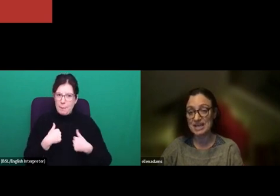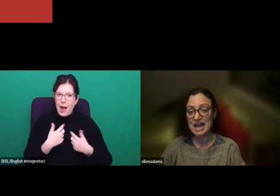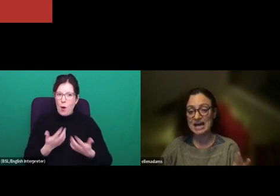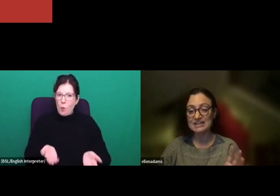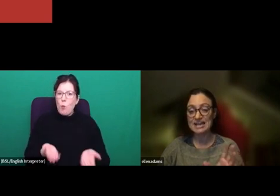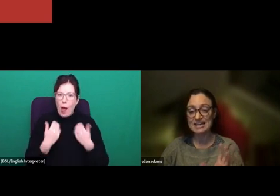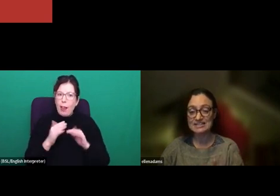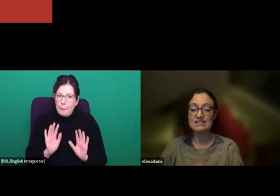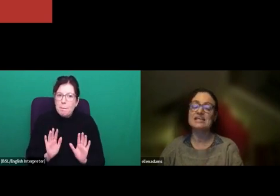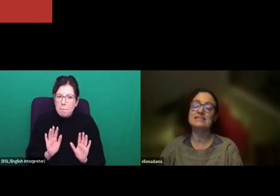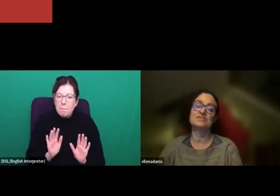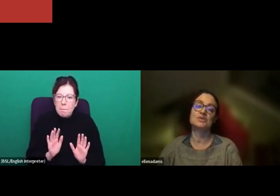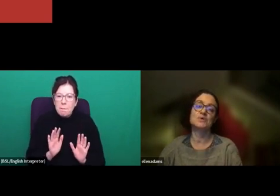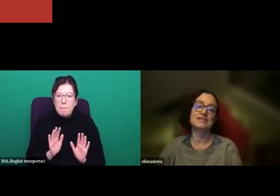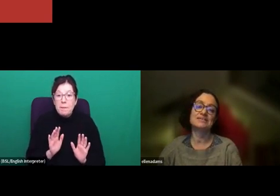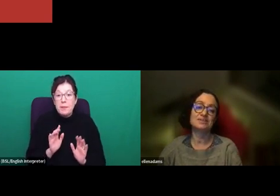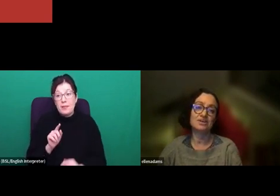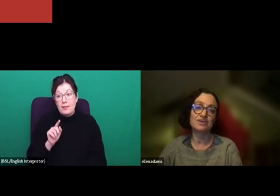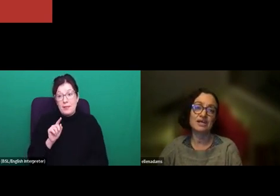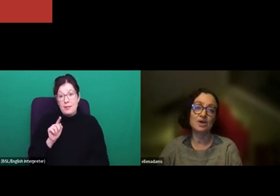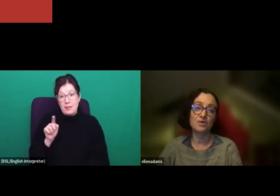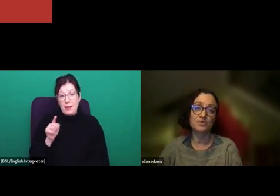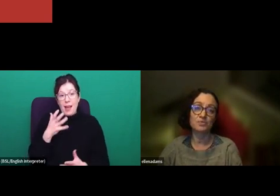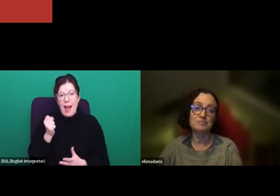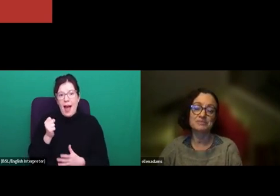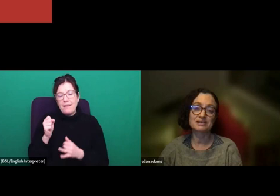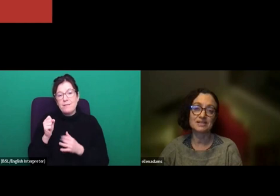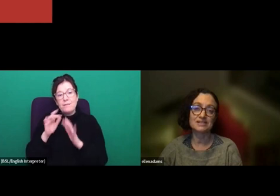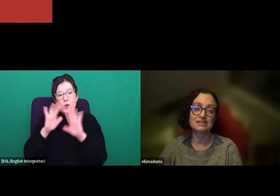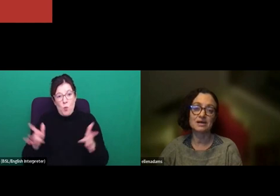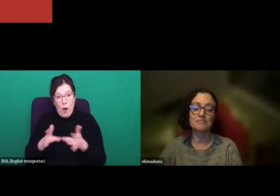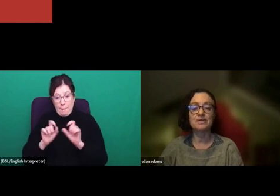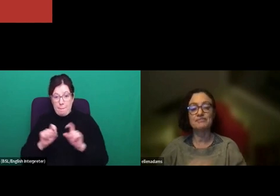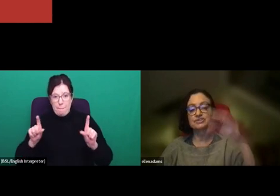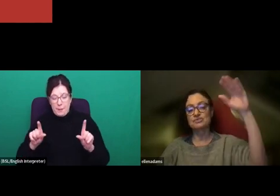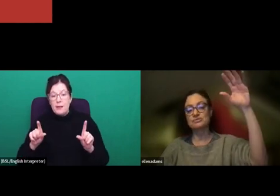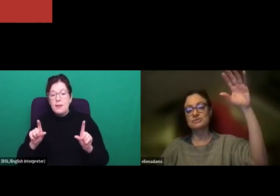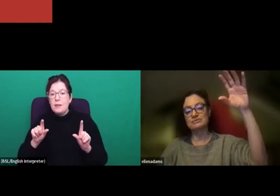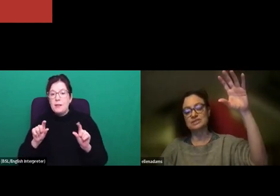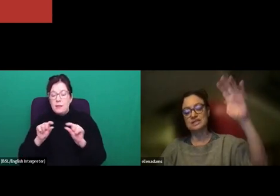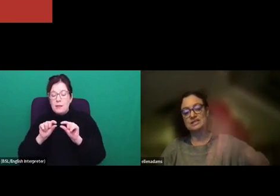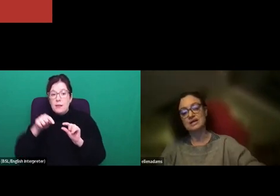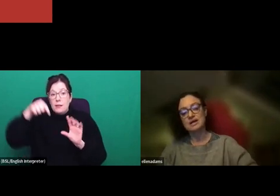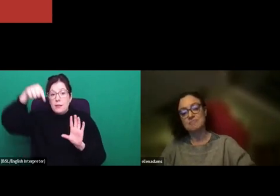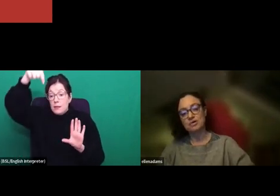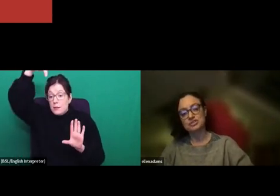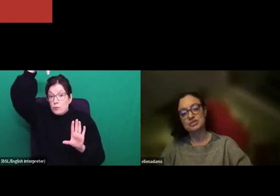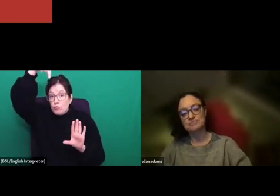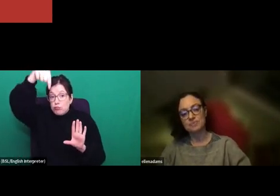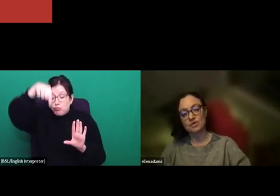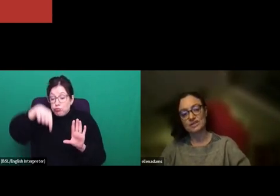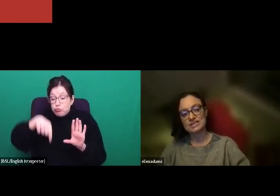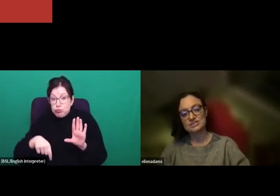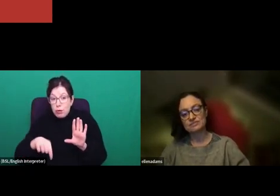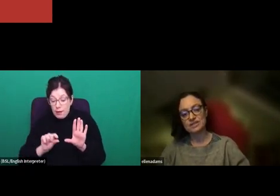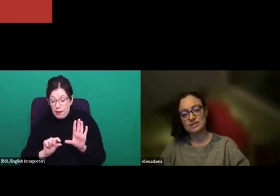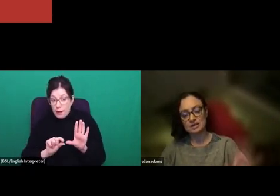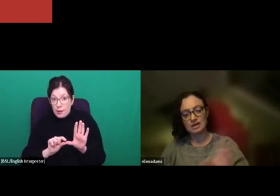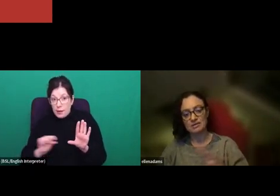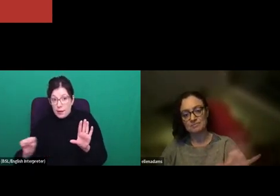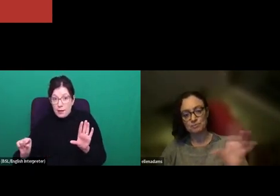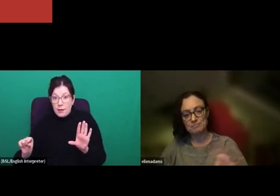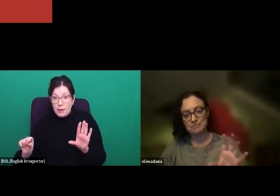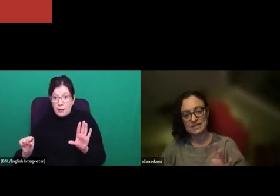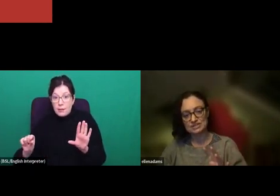actually. And there is a link to a survey on the website. If you scroll down to the bottom of each of